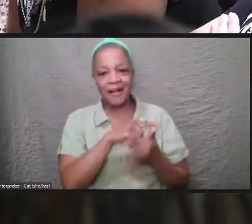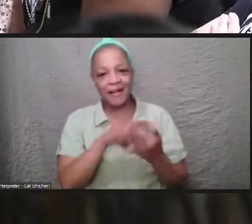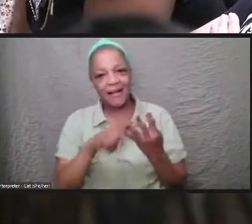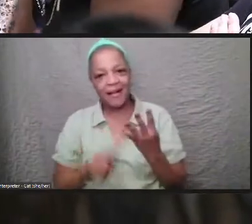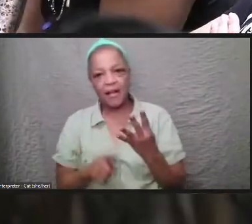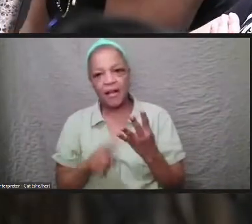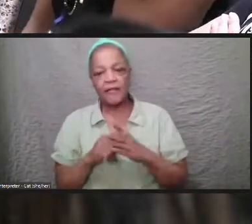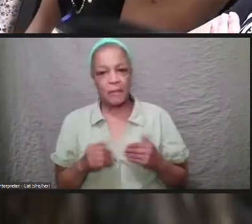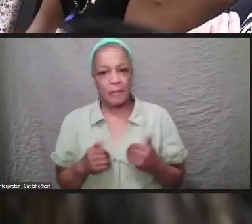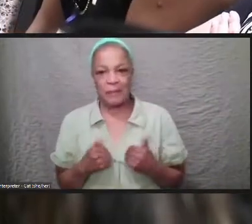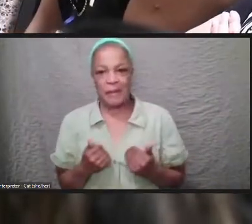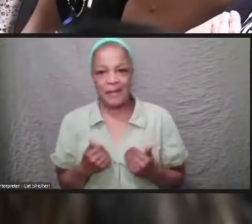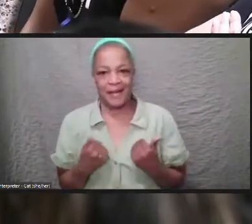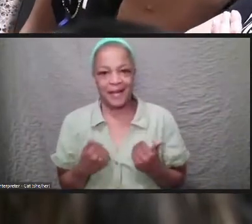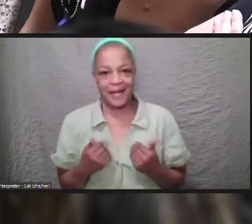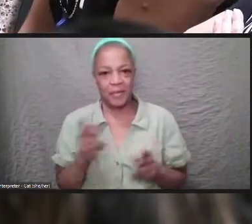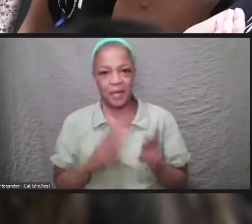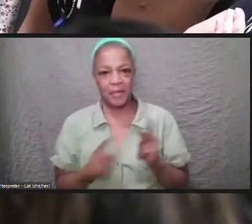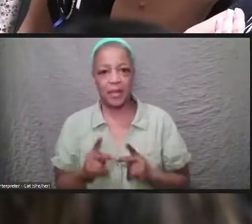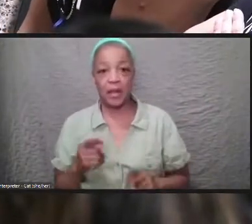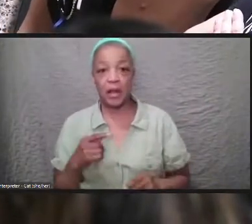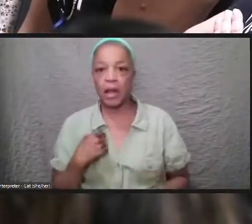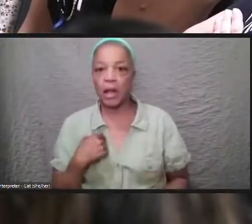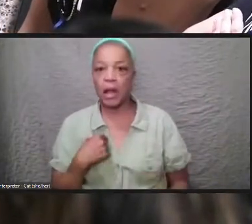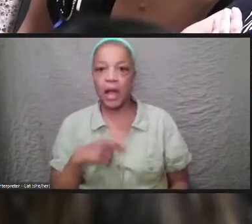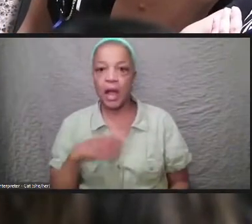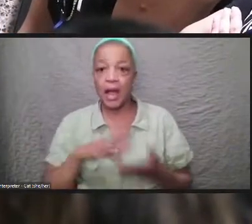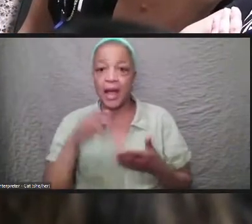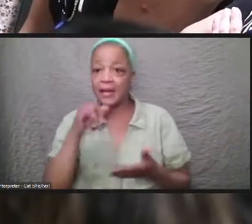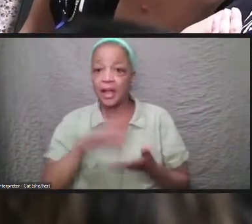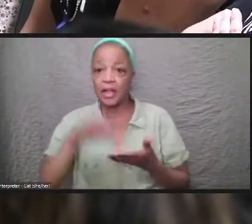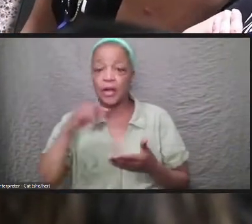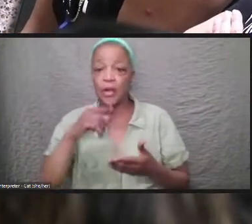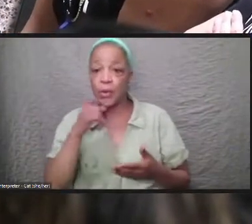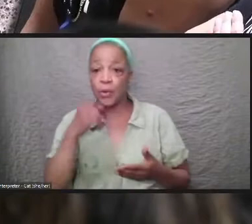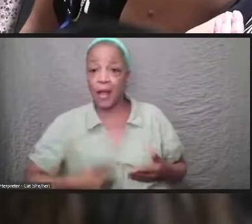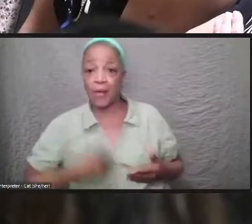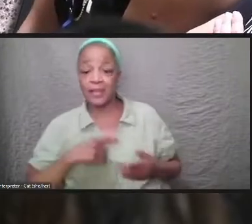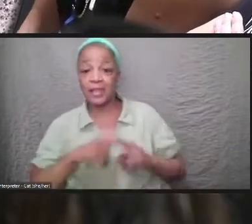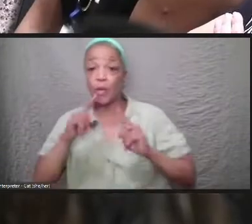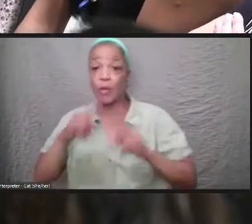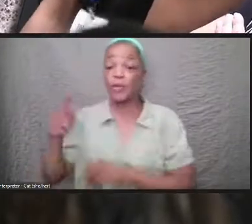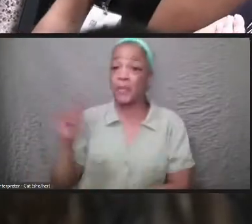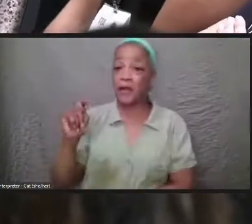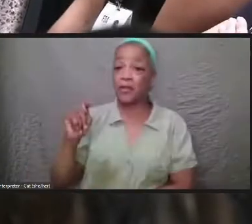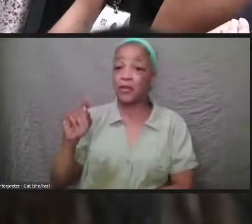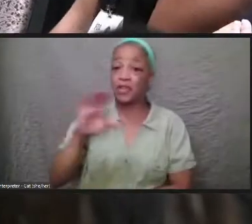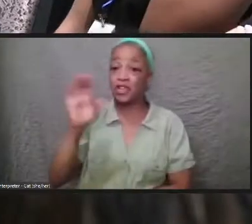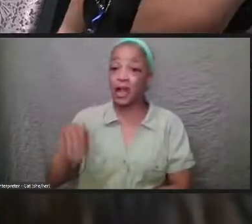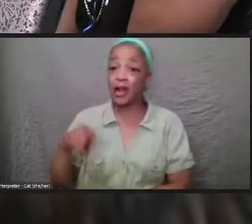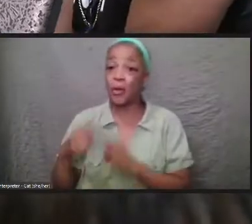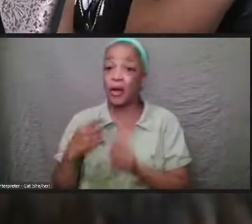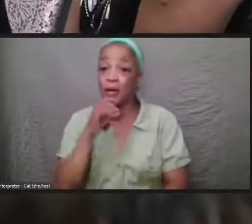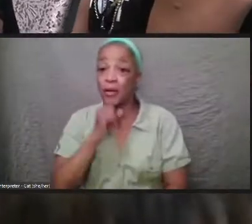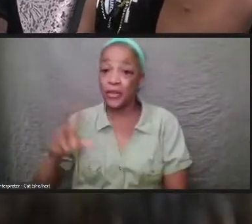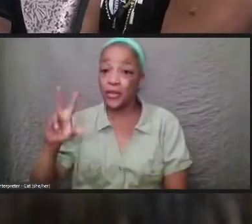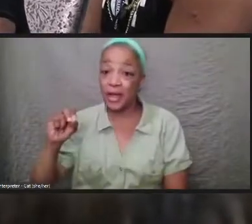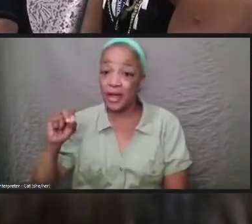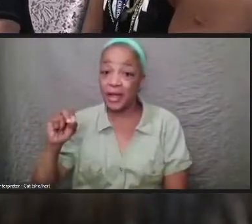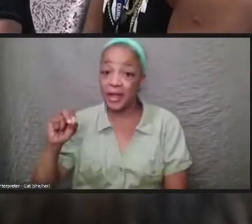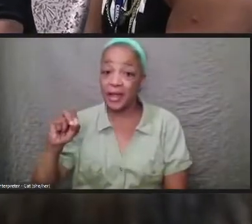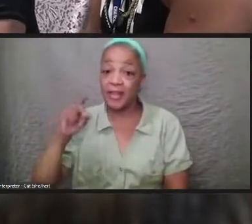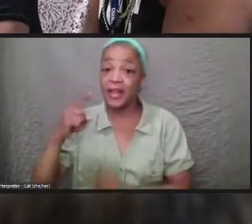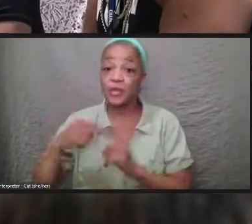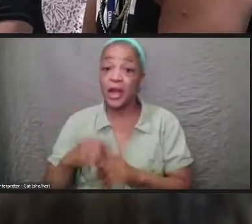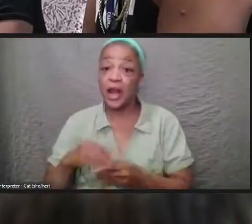early education. I didn't learn who I was until I went to a bathroom in Chicago at 30 years old. That's when